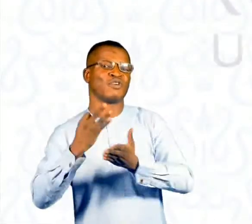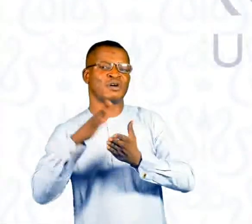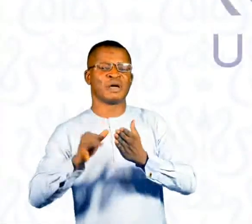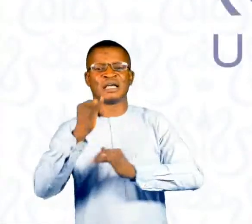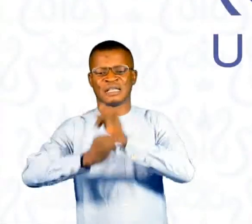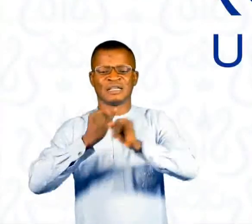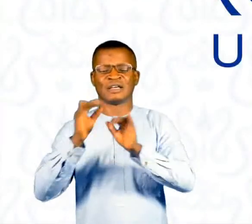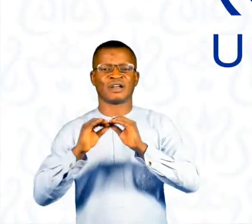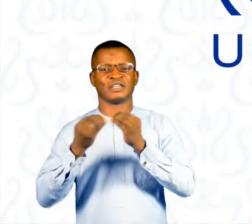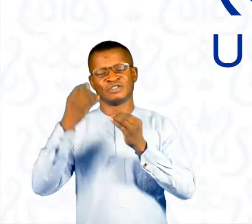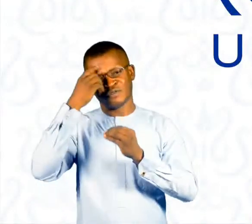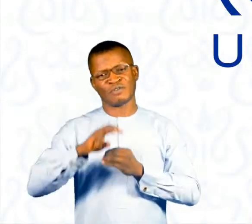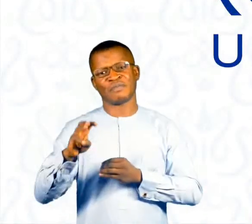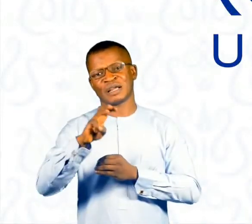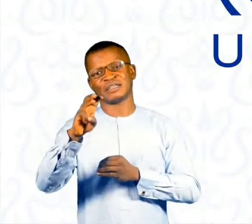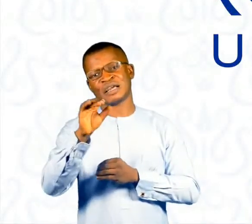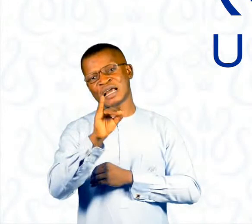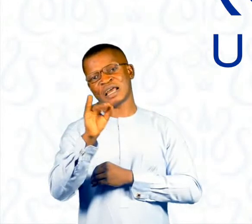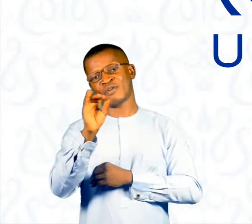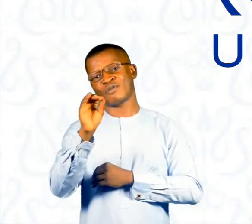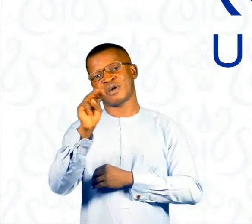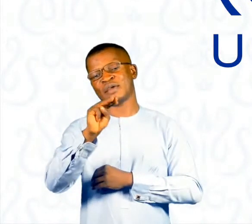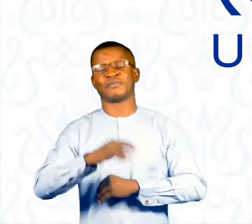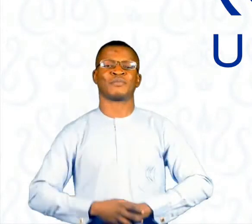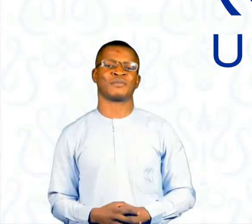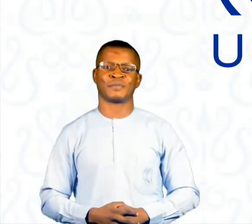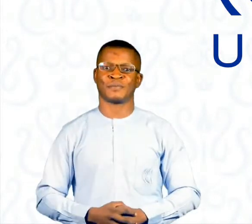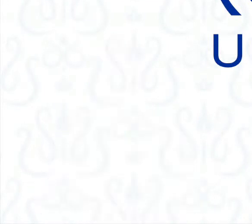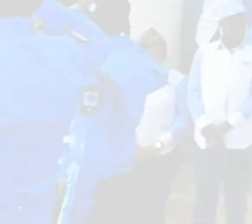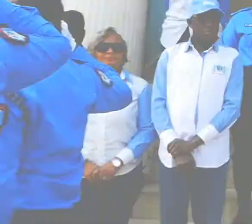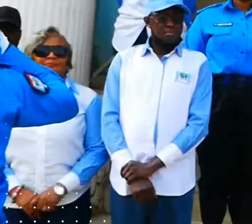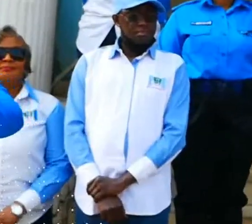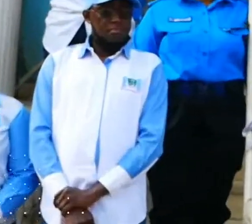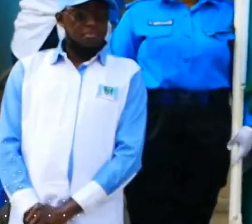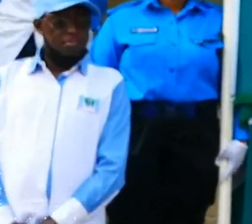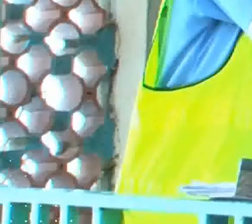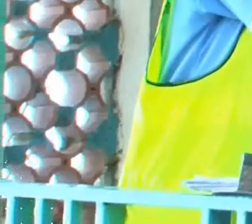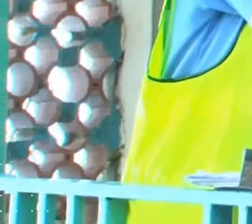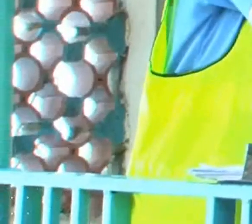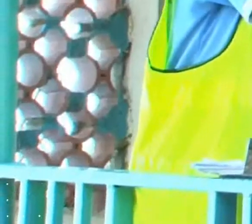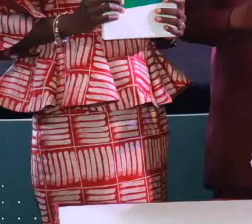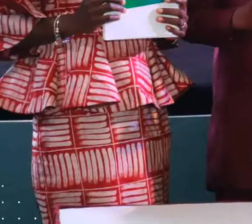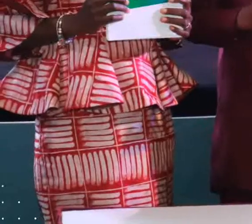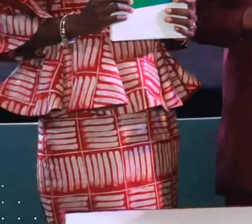is sponsored by the International Organization for Migration, IOM.